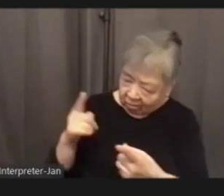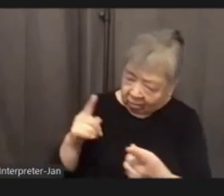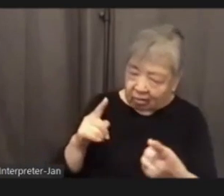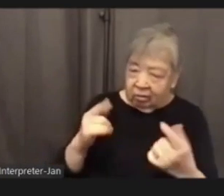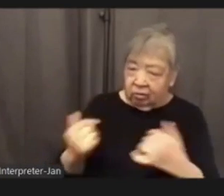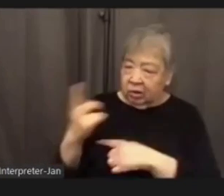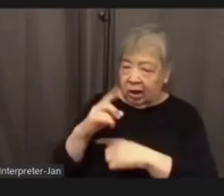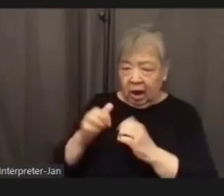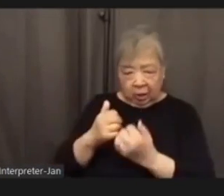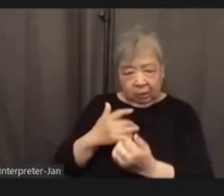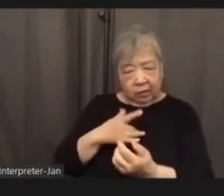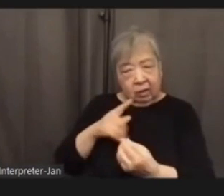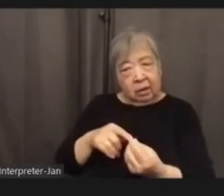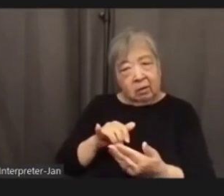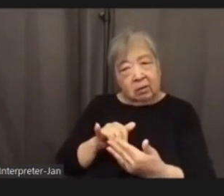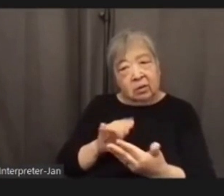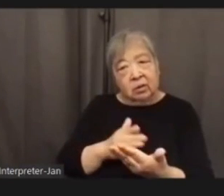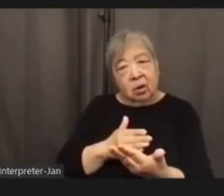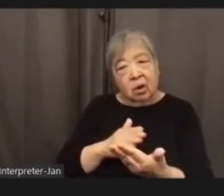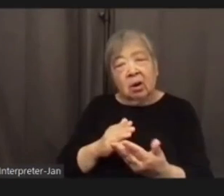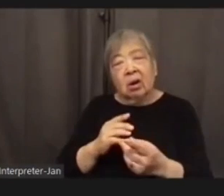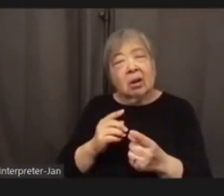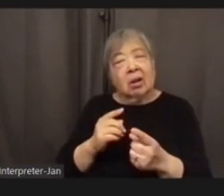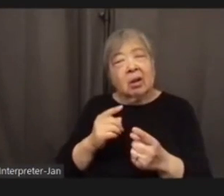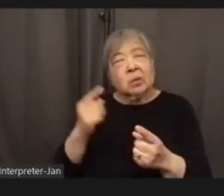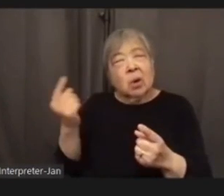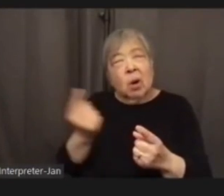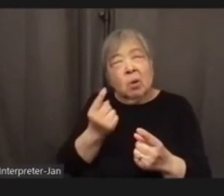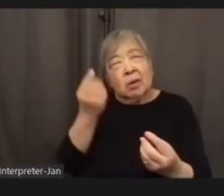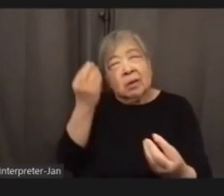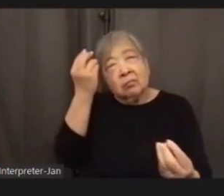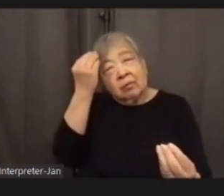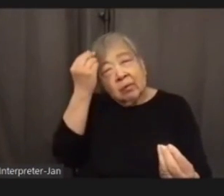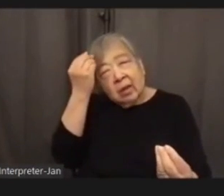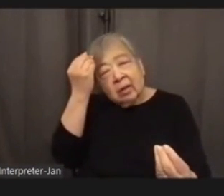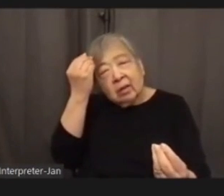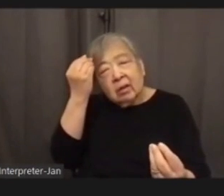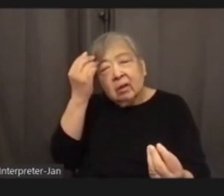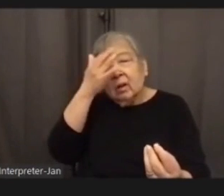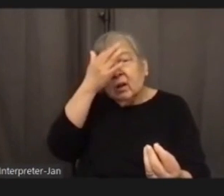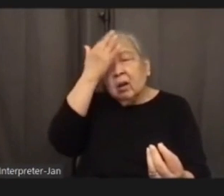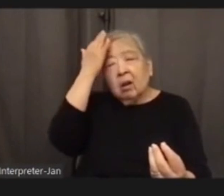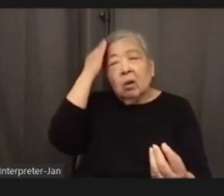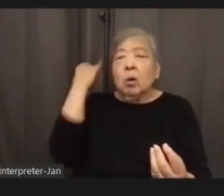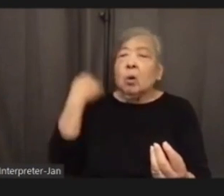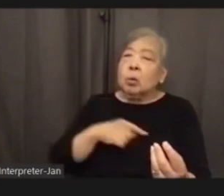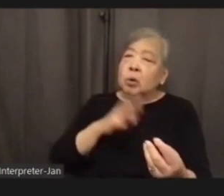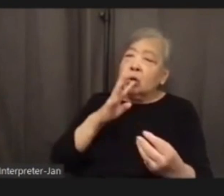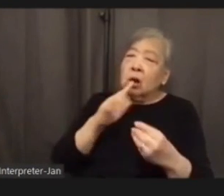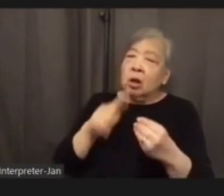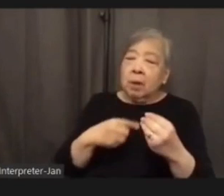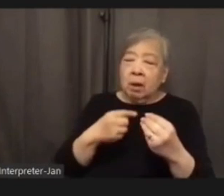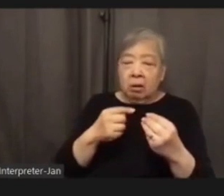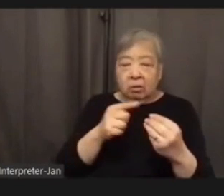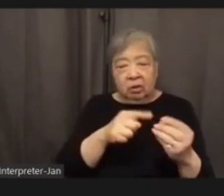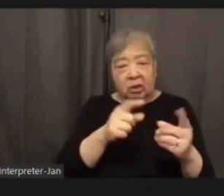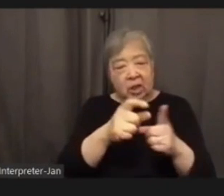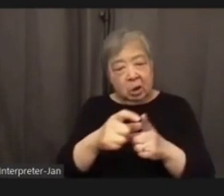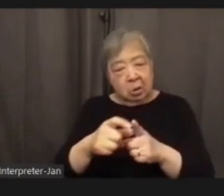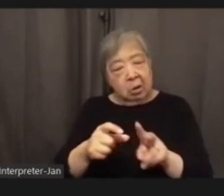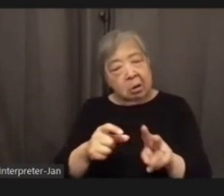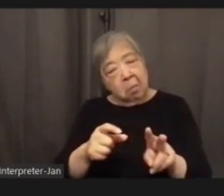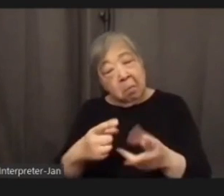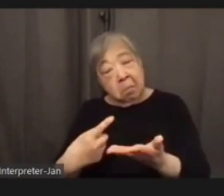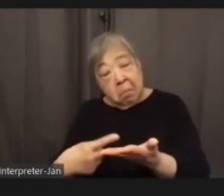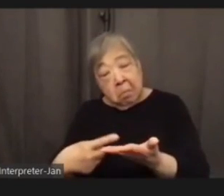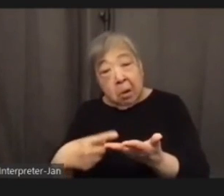And it was always reflective in nature. And we would talk about how the lyric maybe was appropriate, or